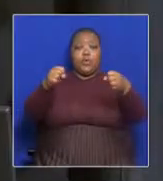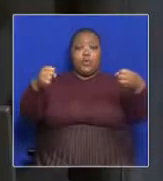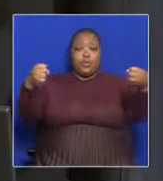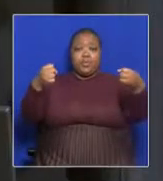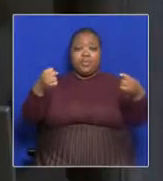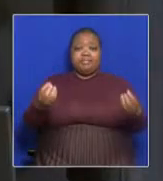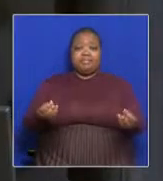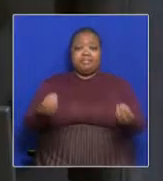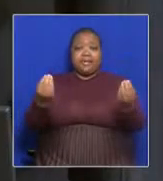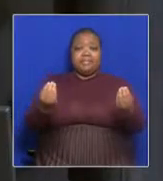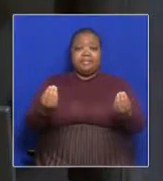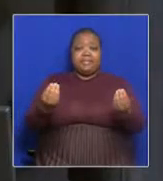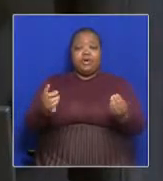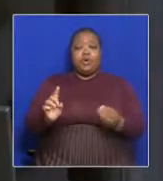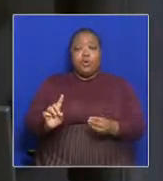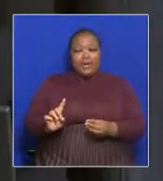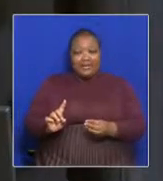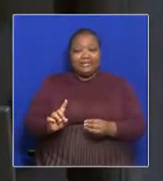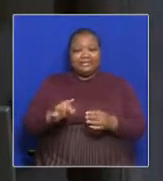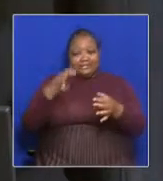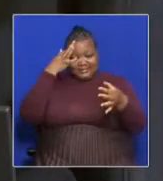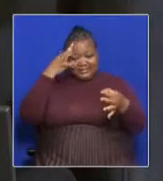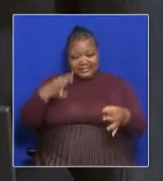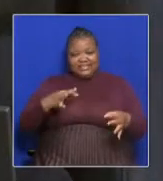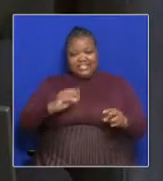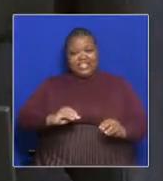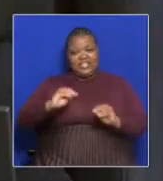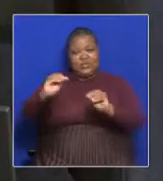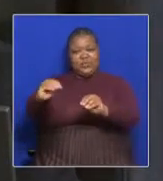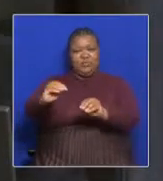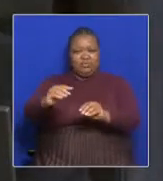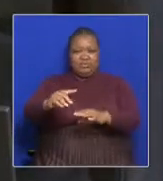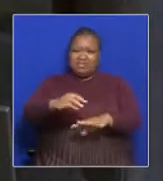to Isipingo. That is problematic.